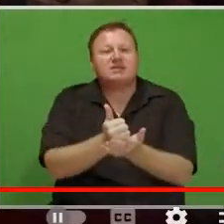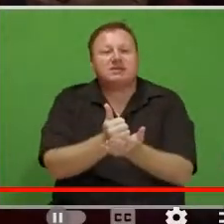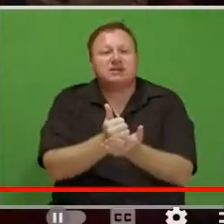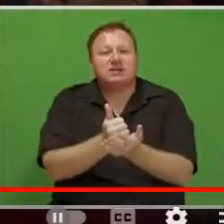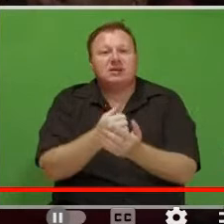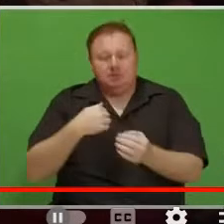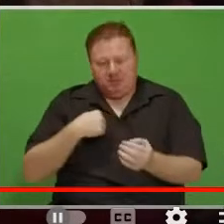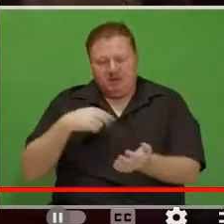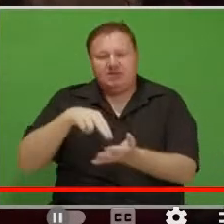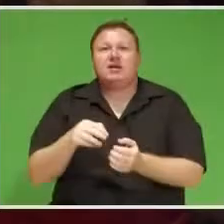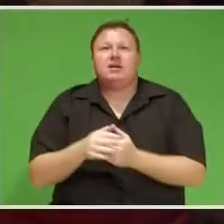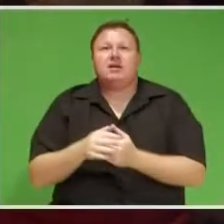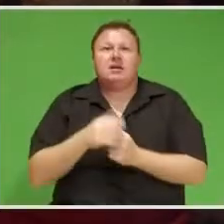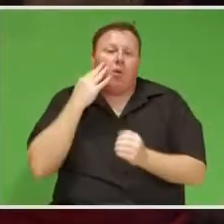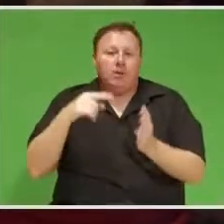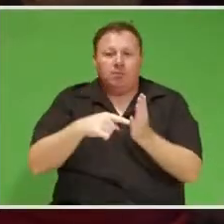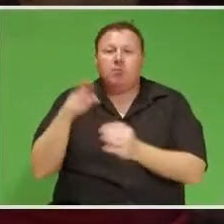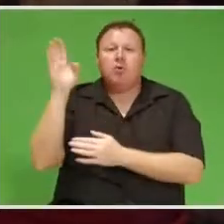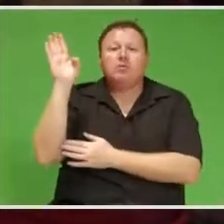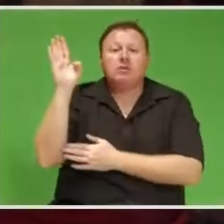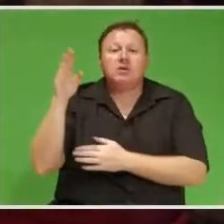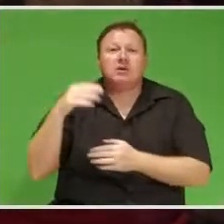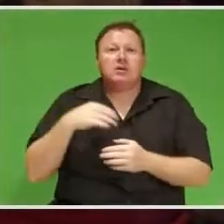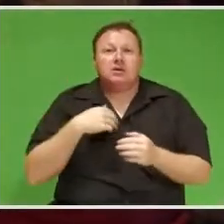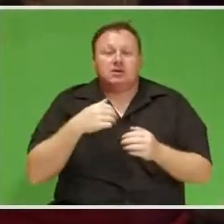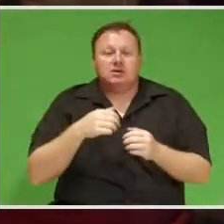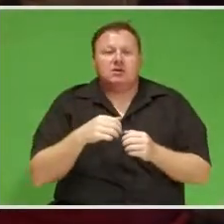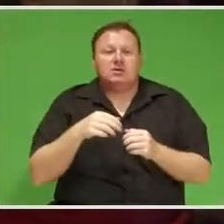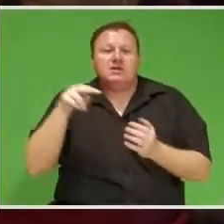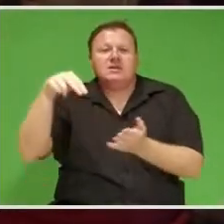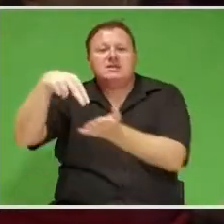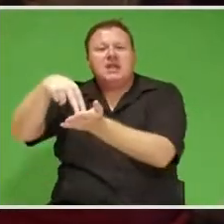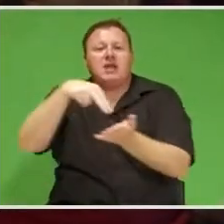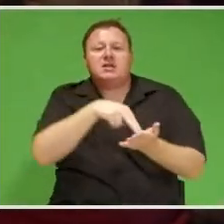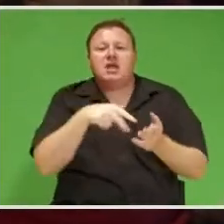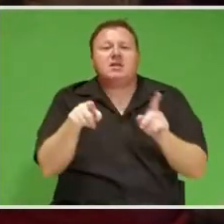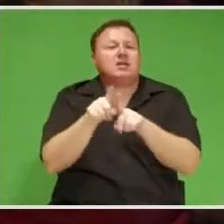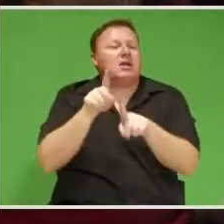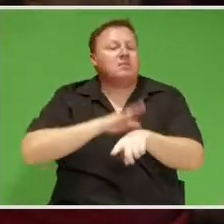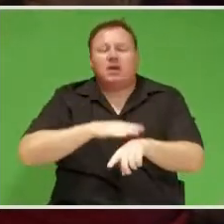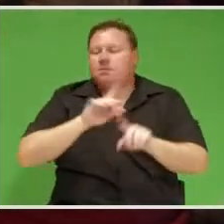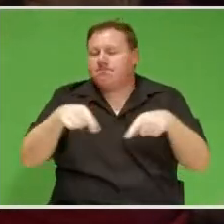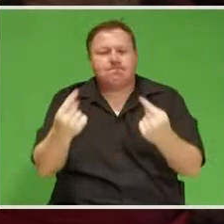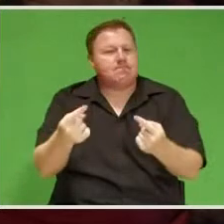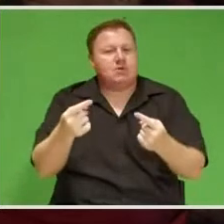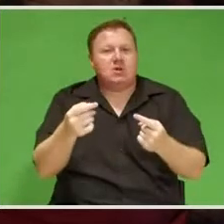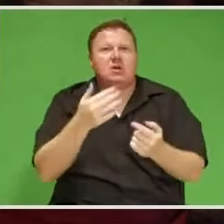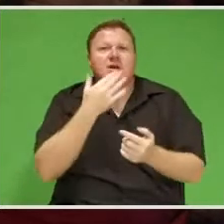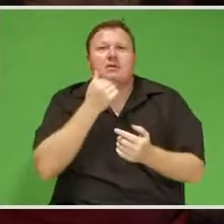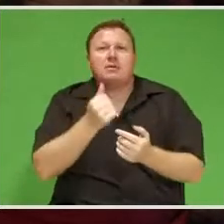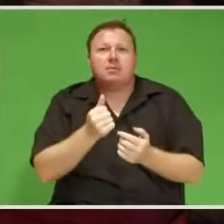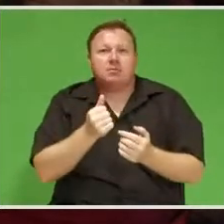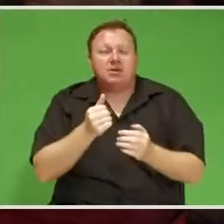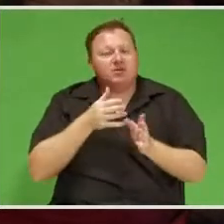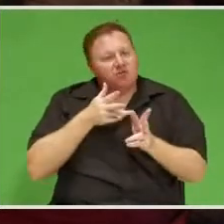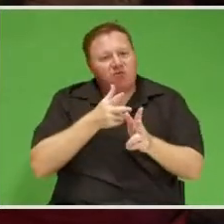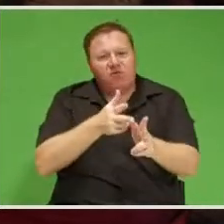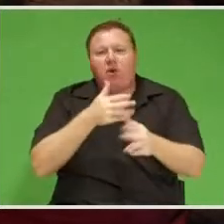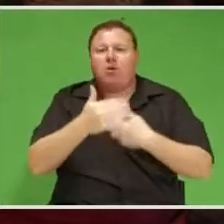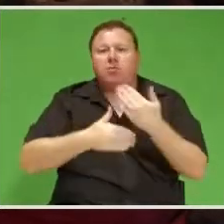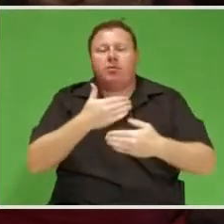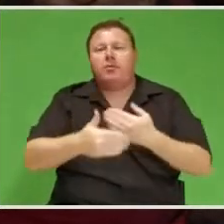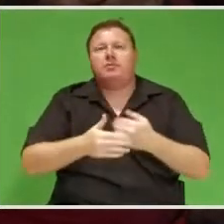Speaker, the Speaker must sit down. You can't have two speakers standing at the same time. Please follow the procedure.